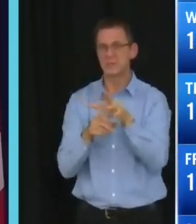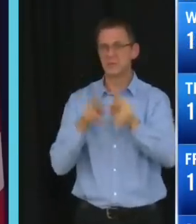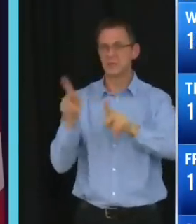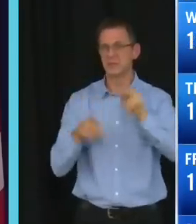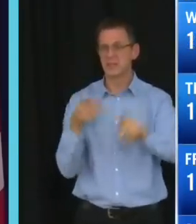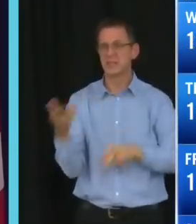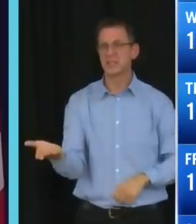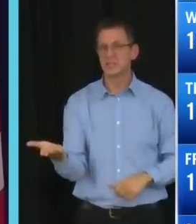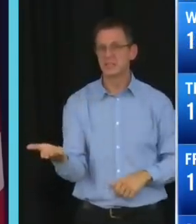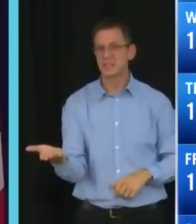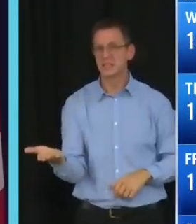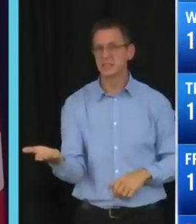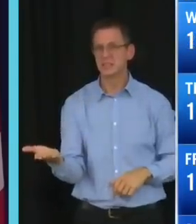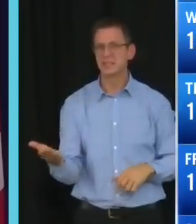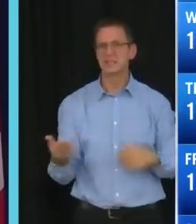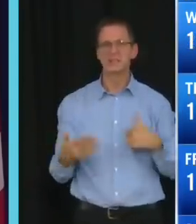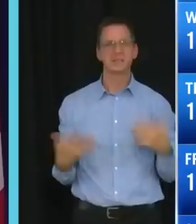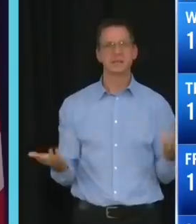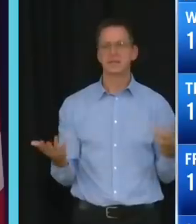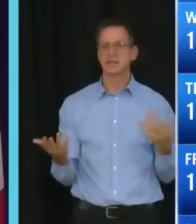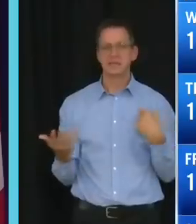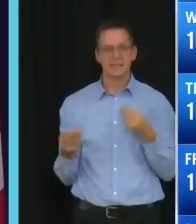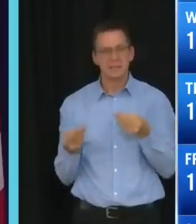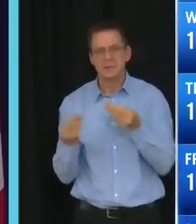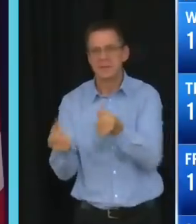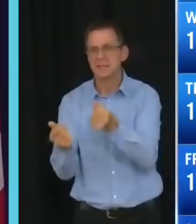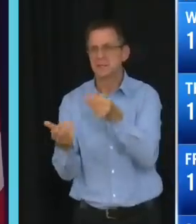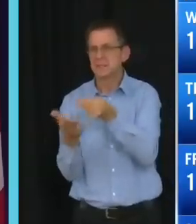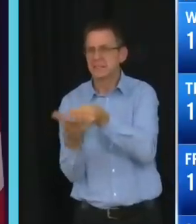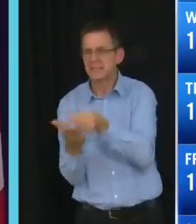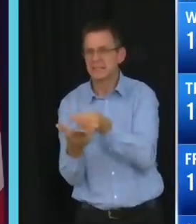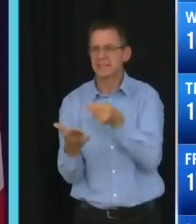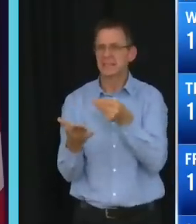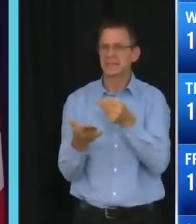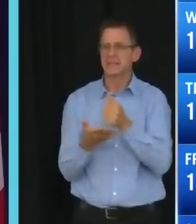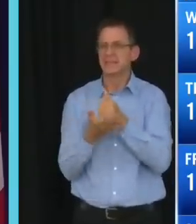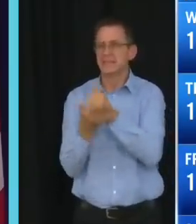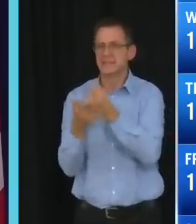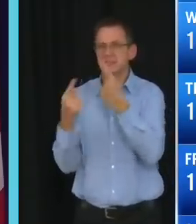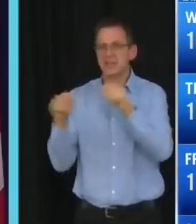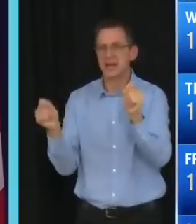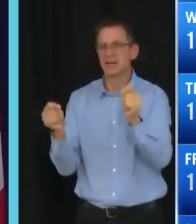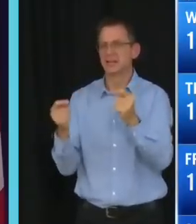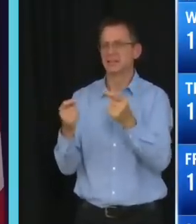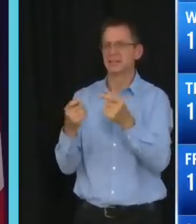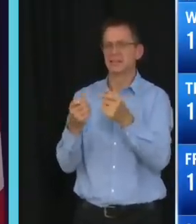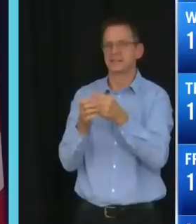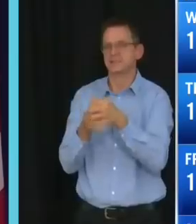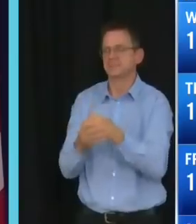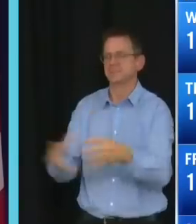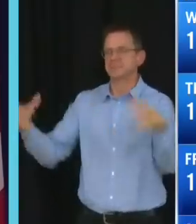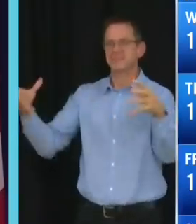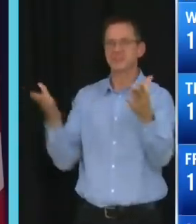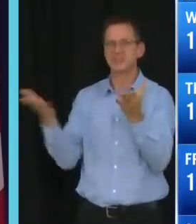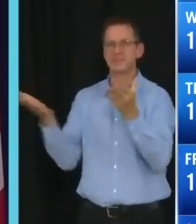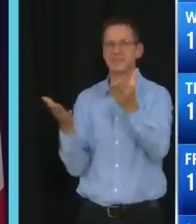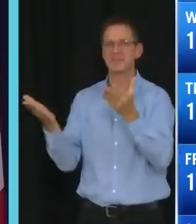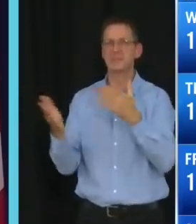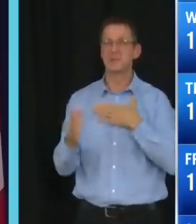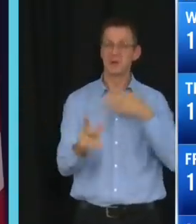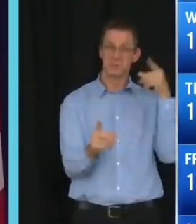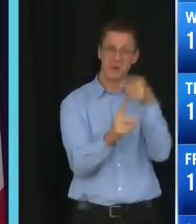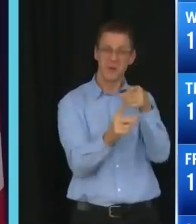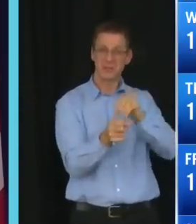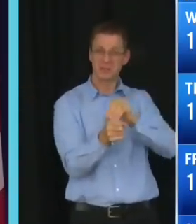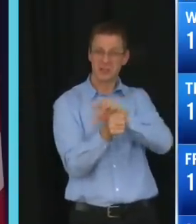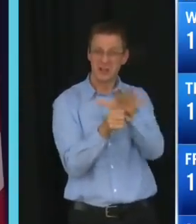no expense to expand capacity. But unless we slow transmission, particularly amongst unvaccinated